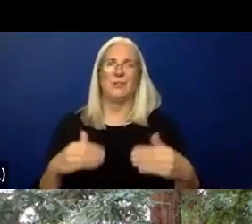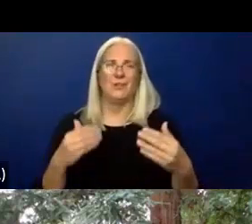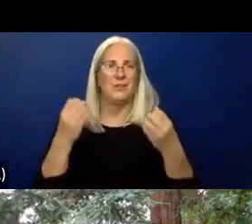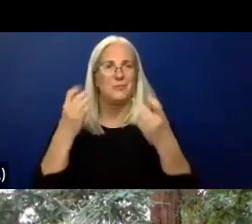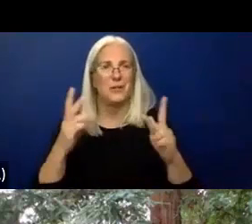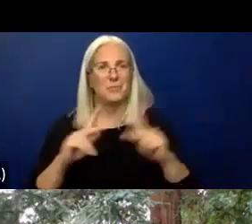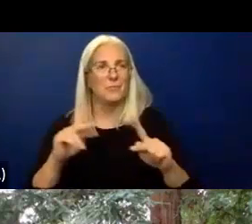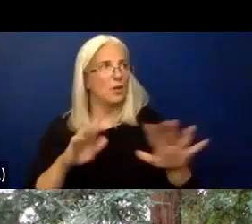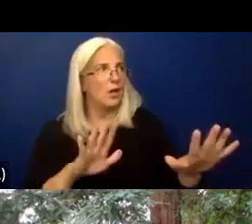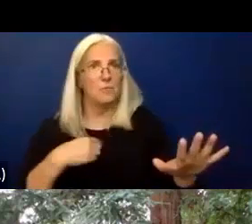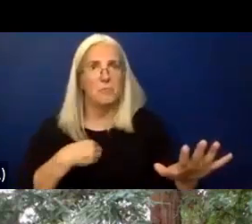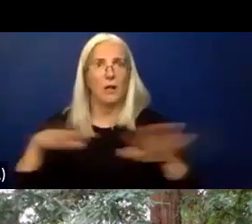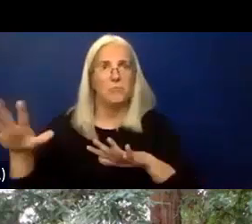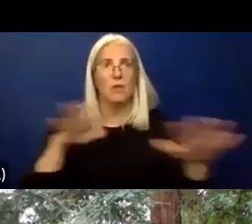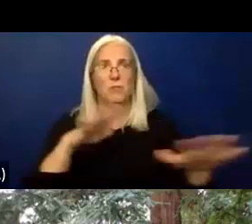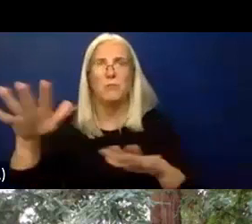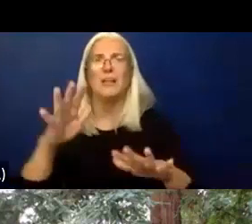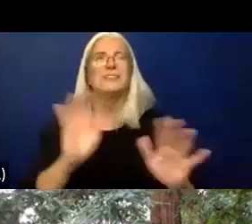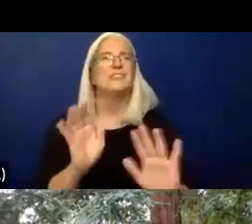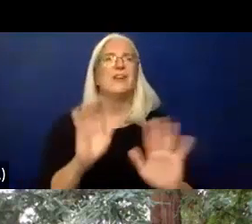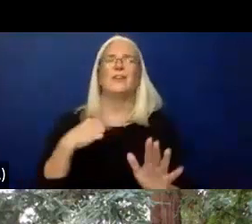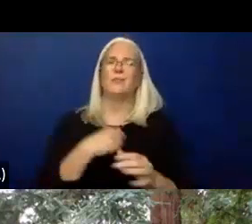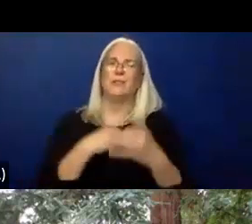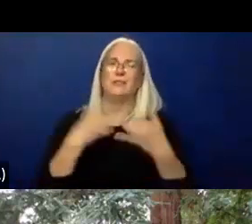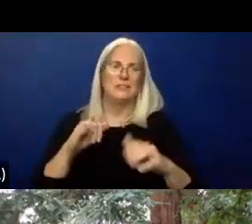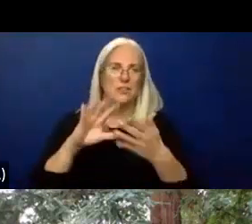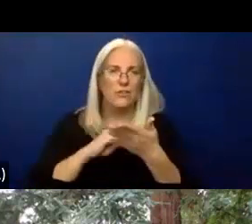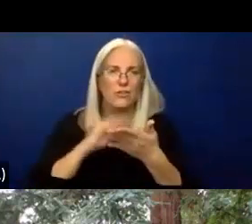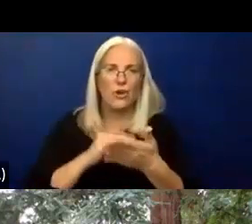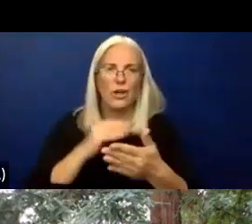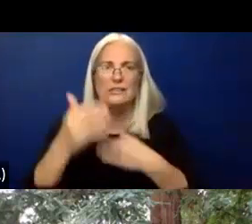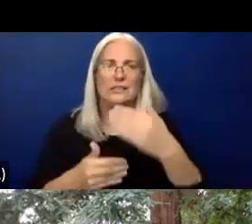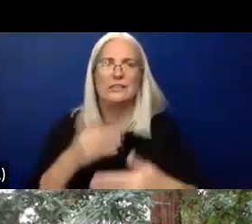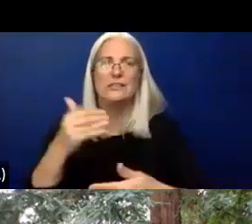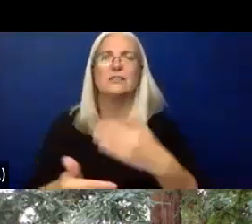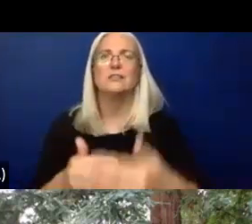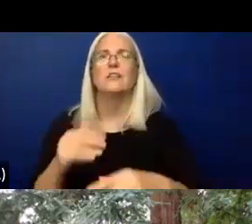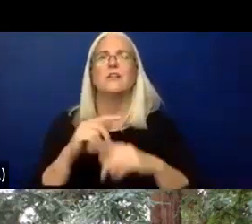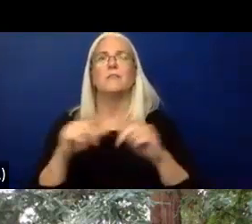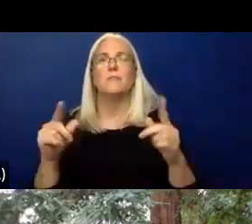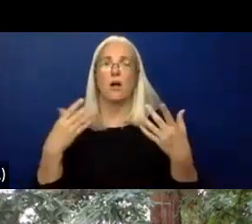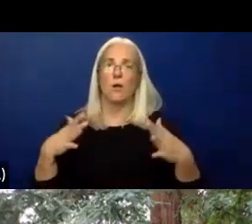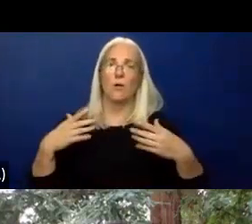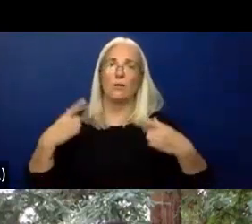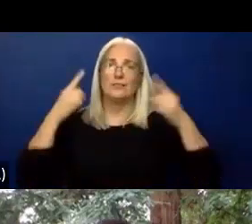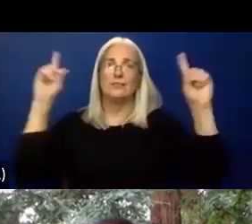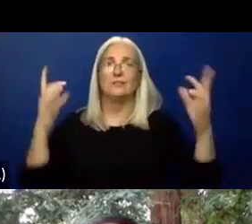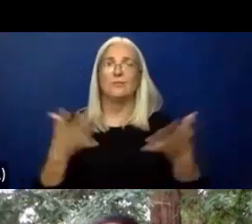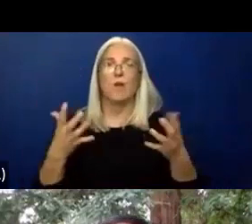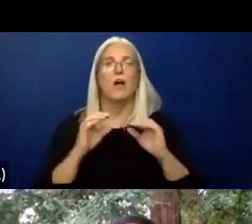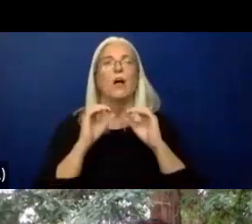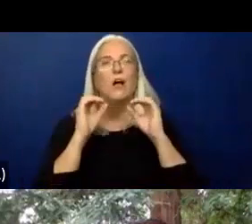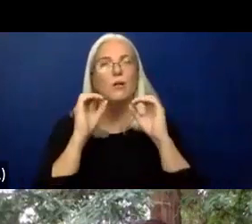learning experiences. The success that we had is we had no fatalities. And even an area like Oakmont that took a while